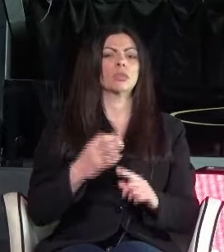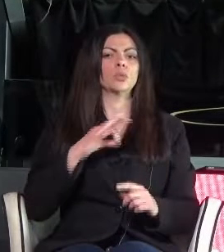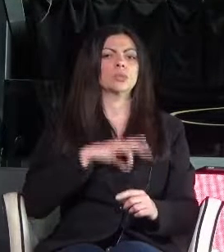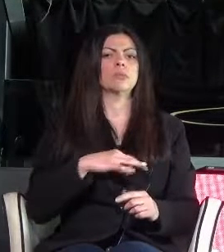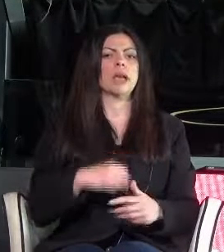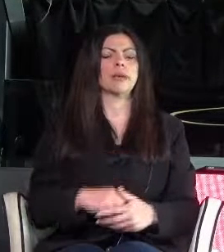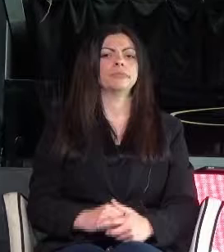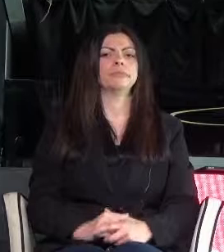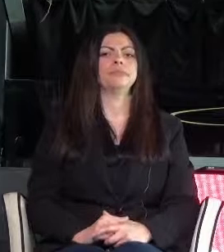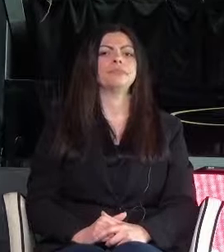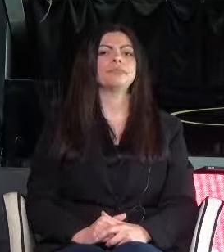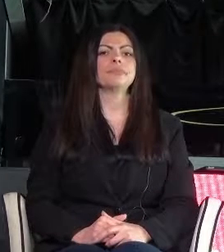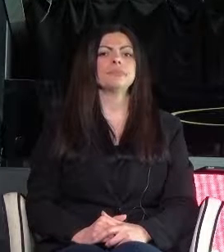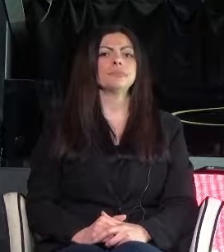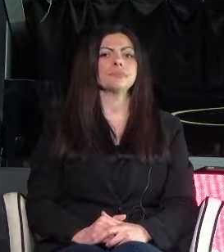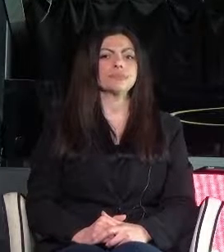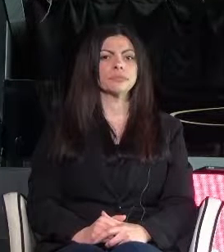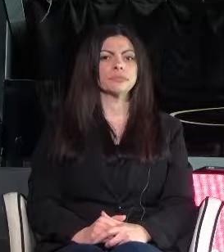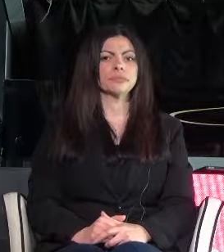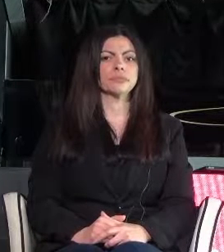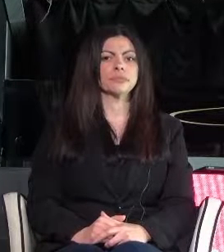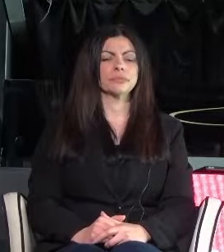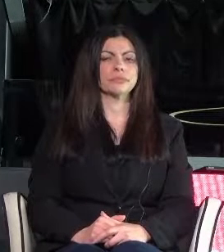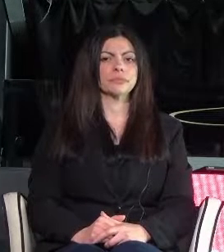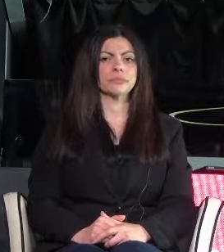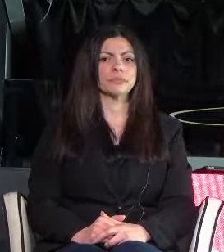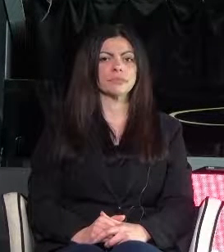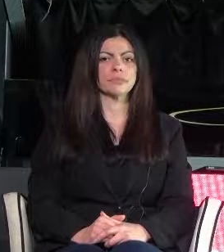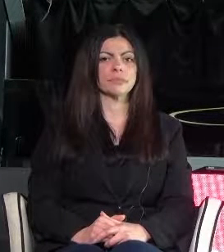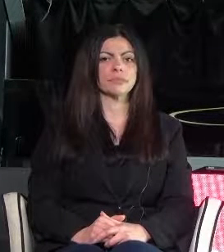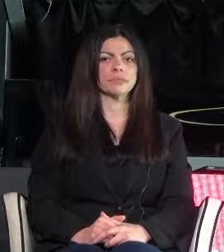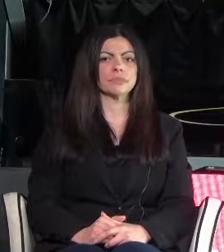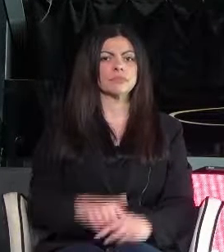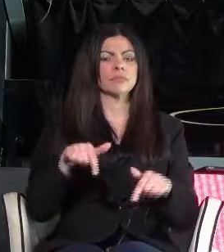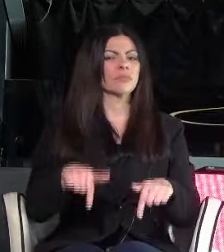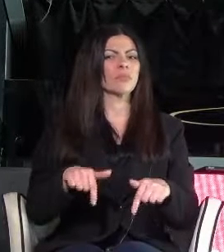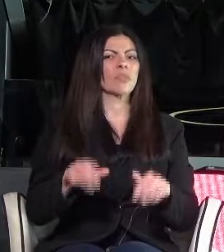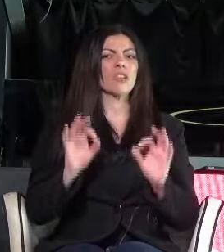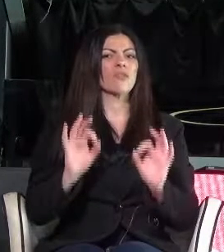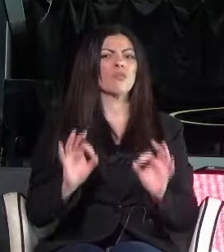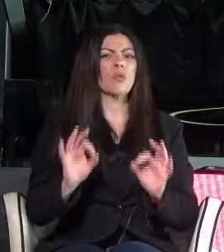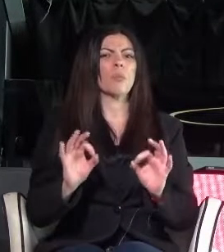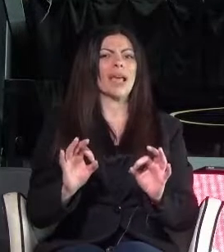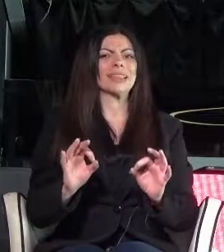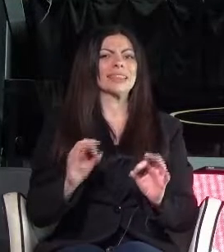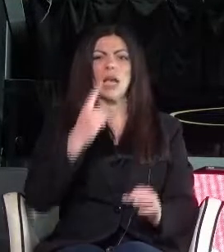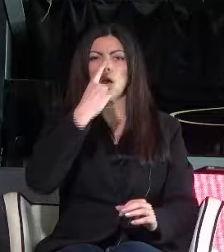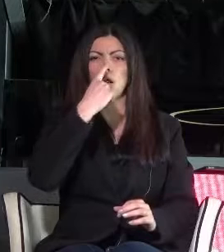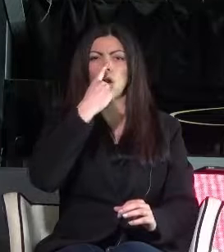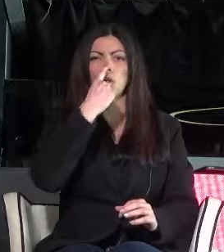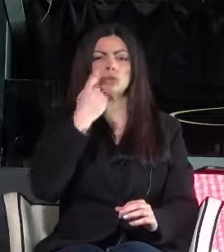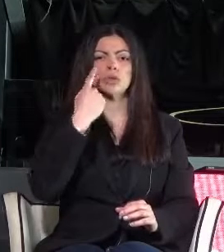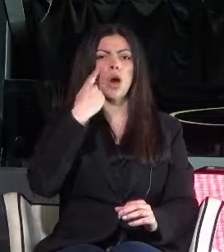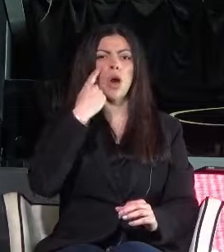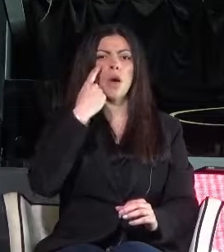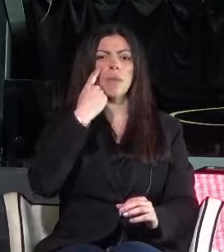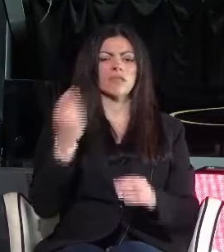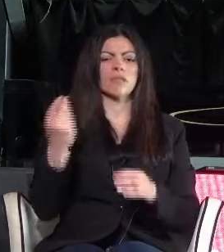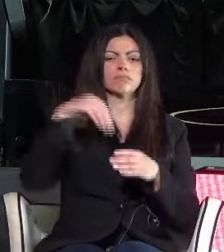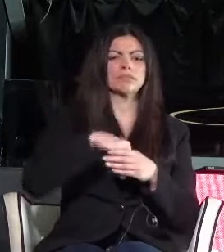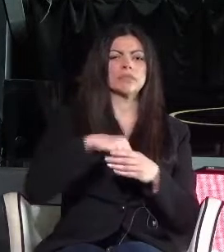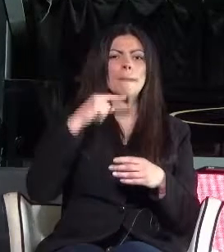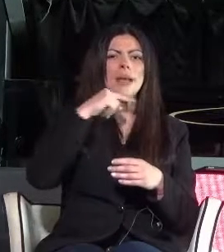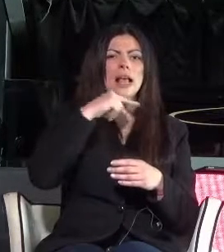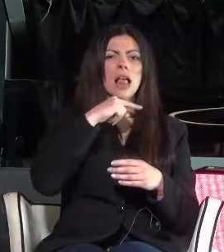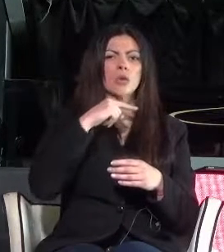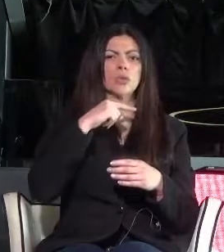Russia is currently making its best to involve also Belarus in this conflict, to use it actually as an armor.